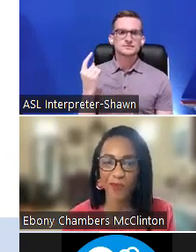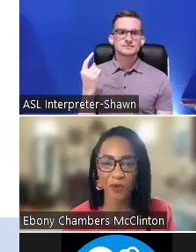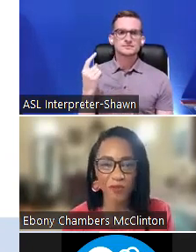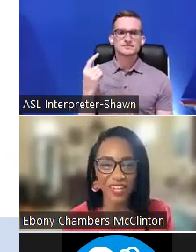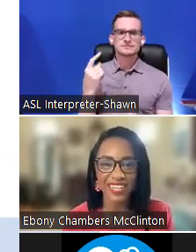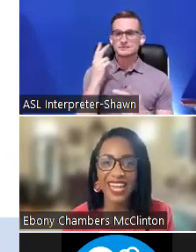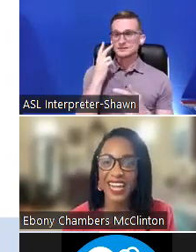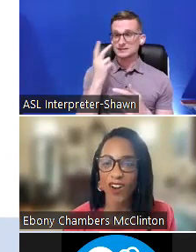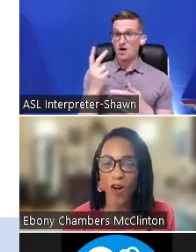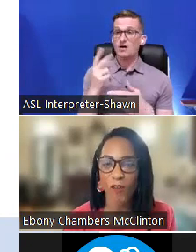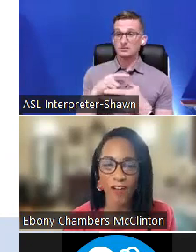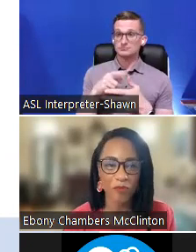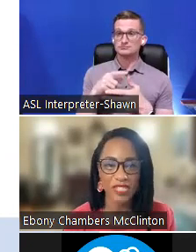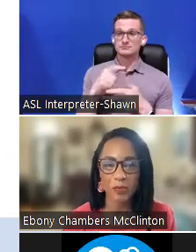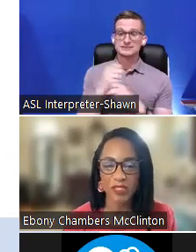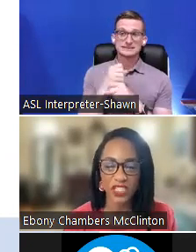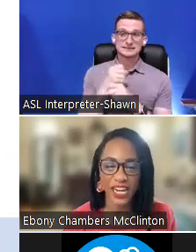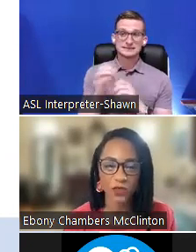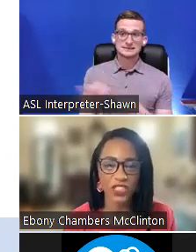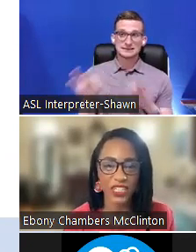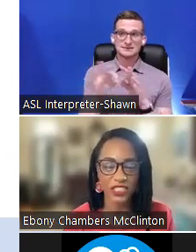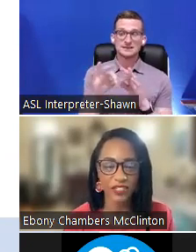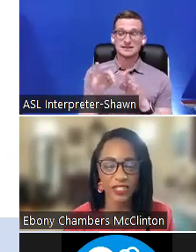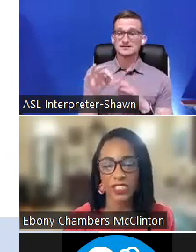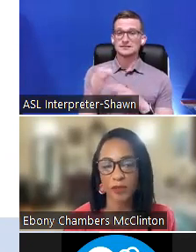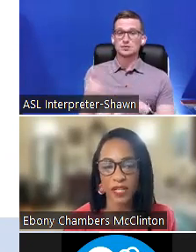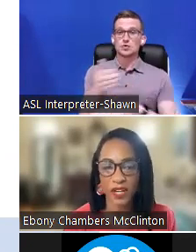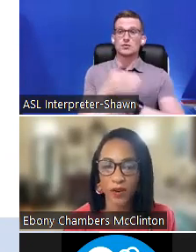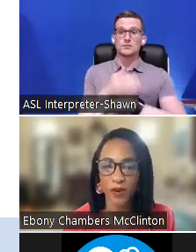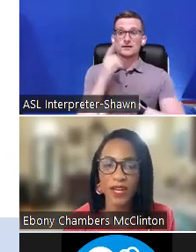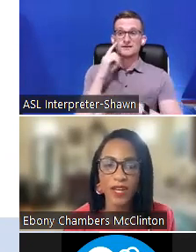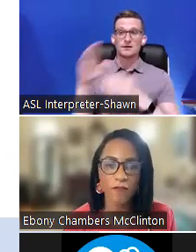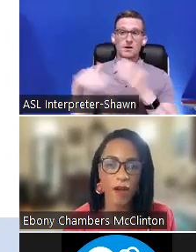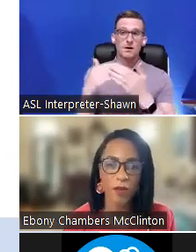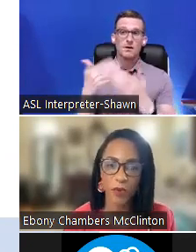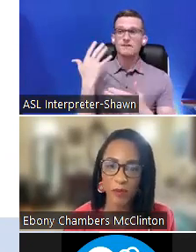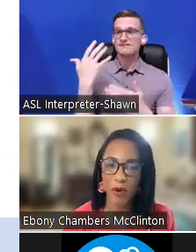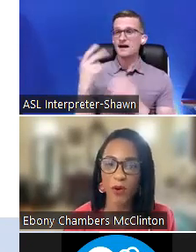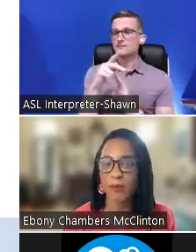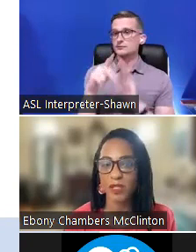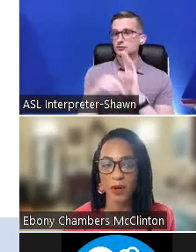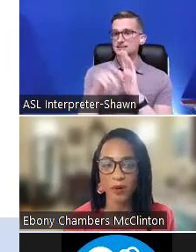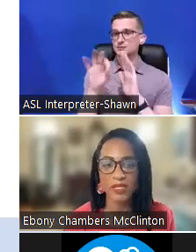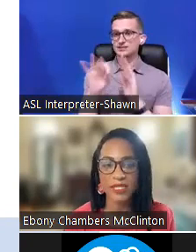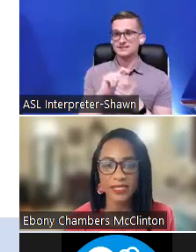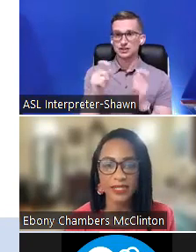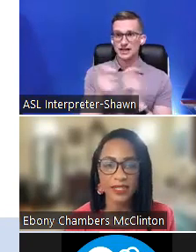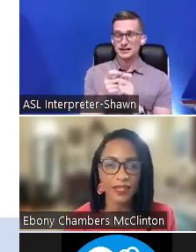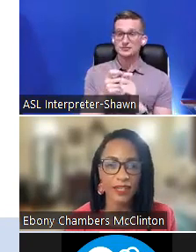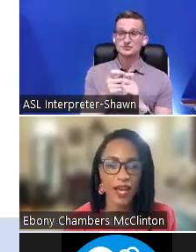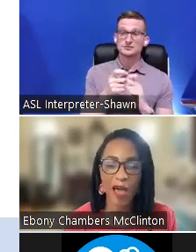significant improvement in all 5 principles of change, which I shared just a bit ago, from the pre-program to